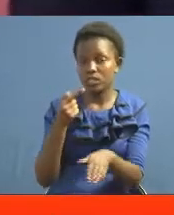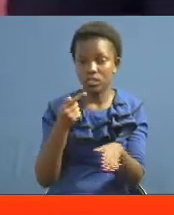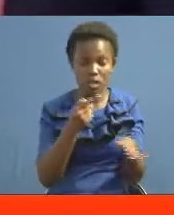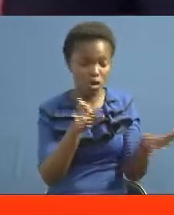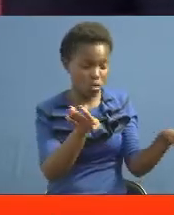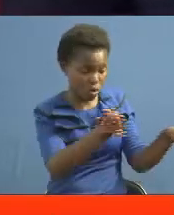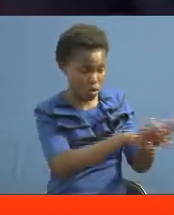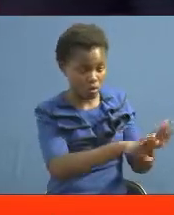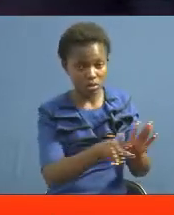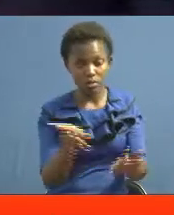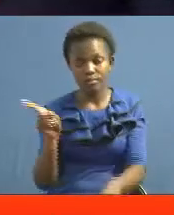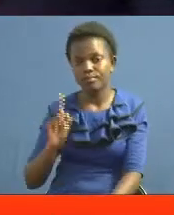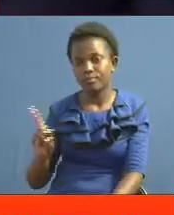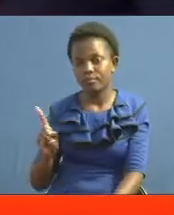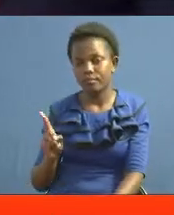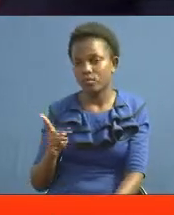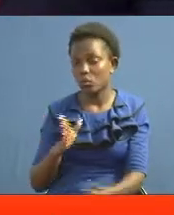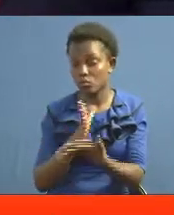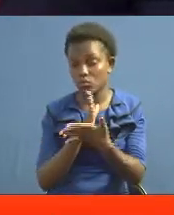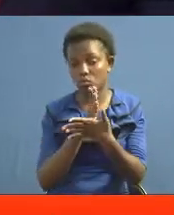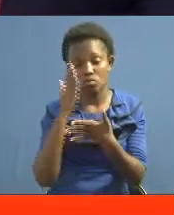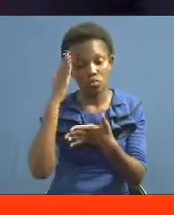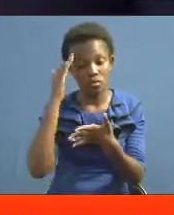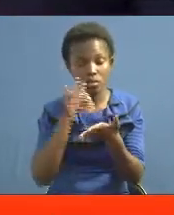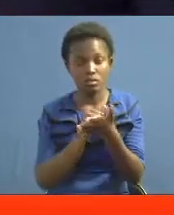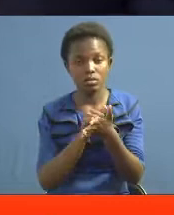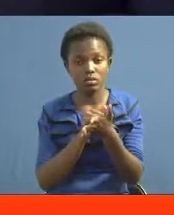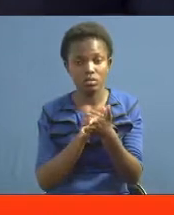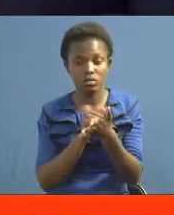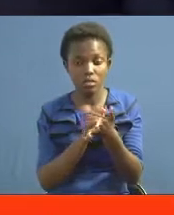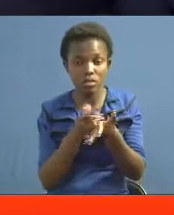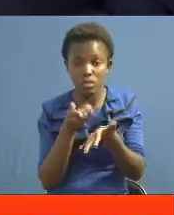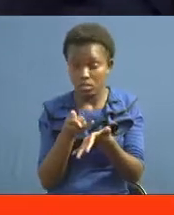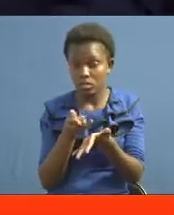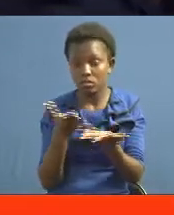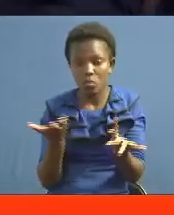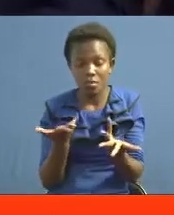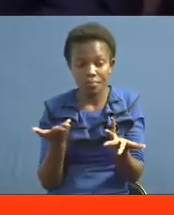Nairobi, definitely you know this is where